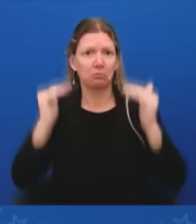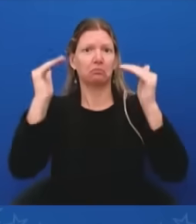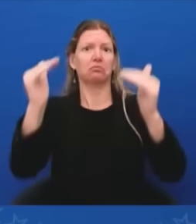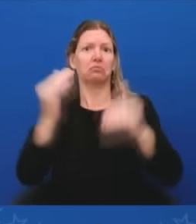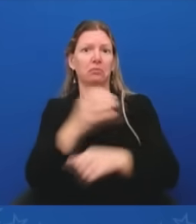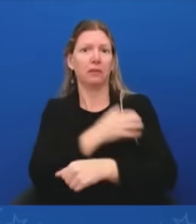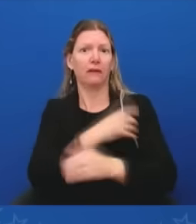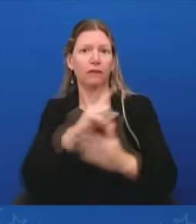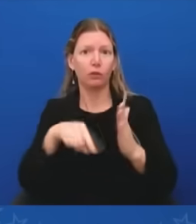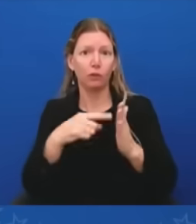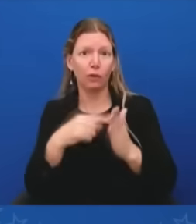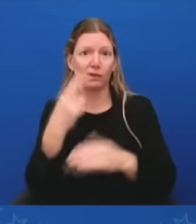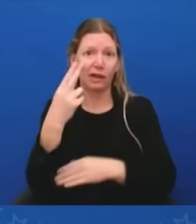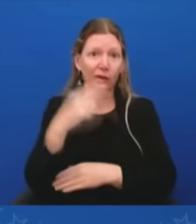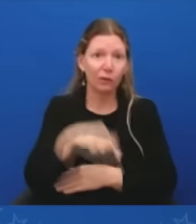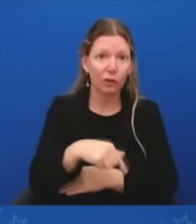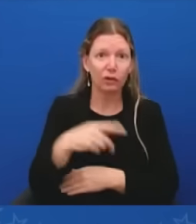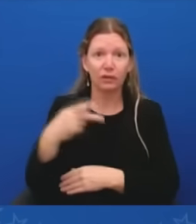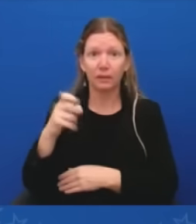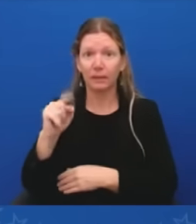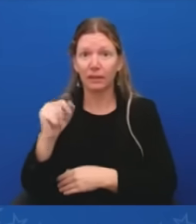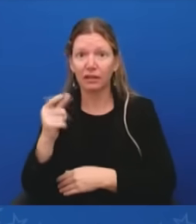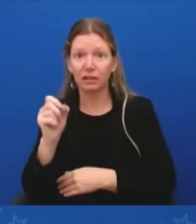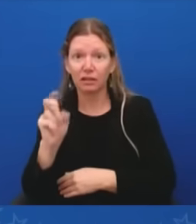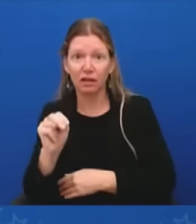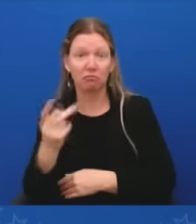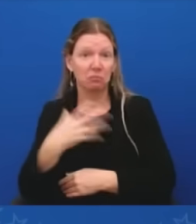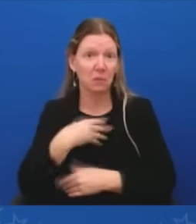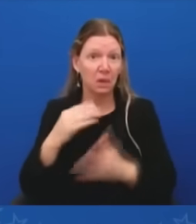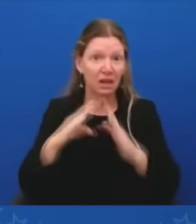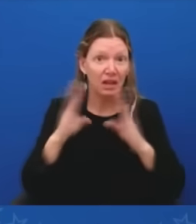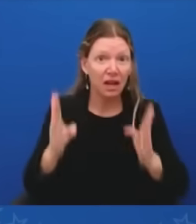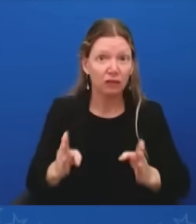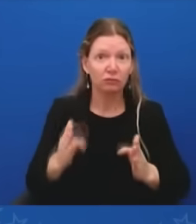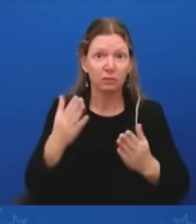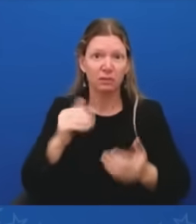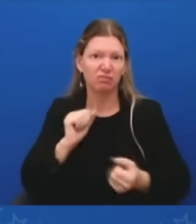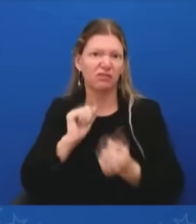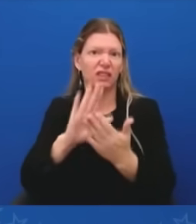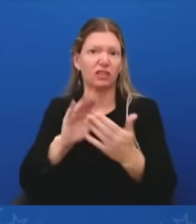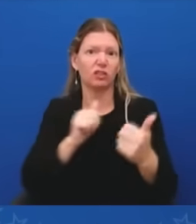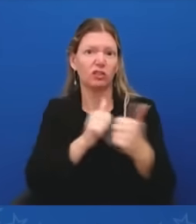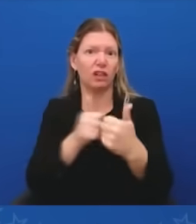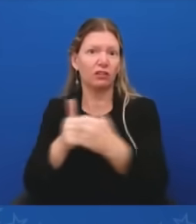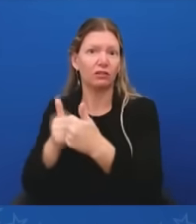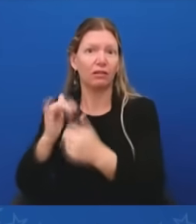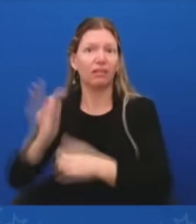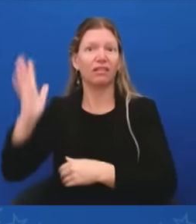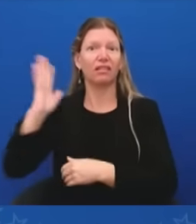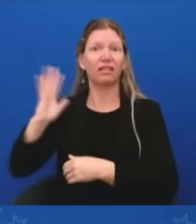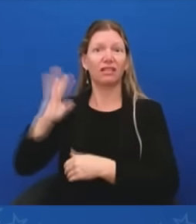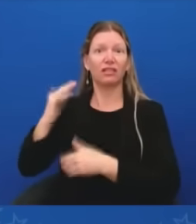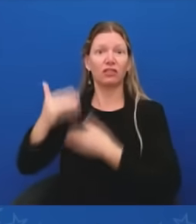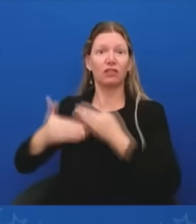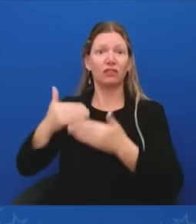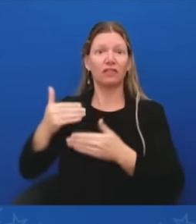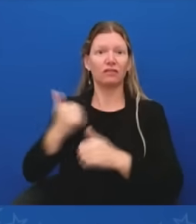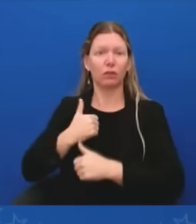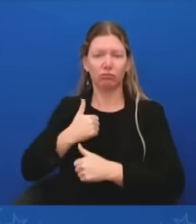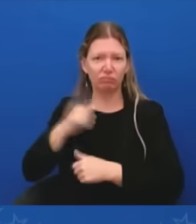couldn't imagine. When that happens,Hold fast to your values you learned here at West